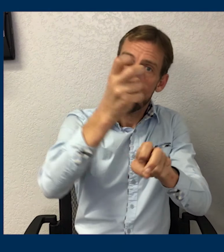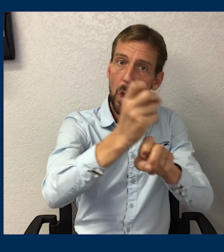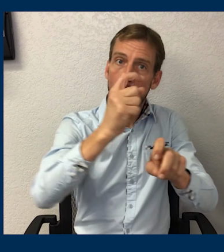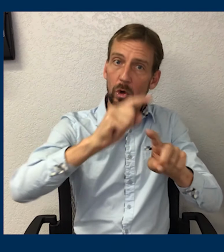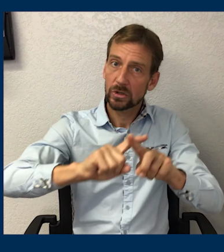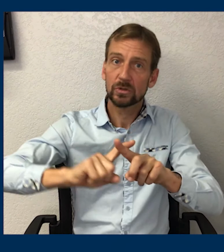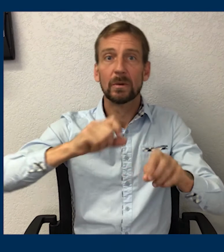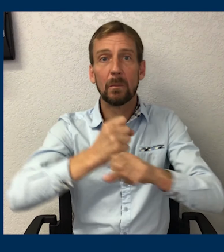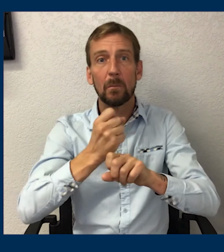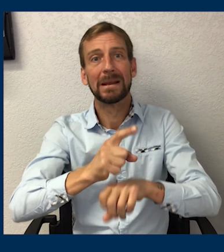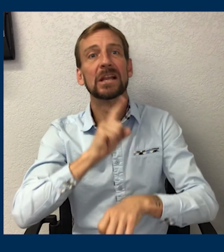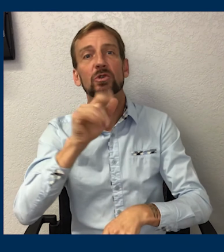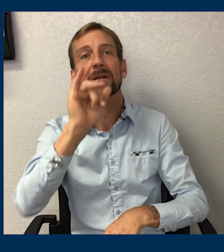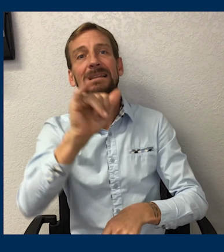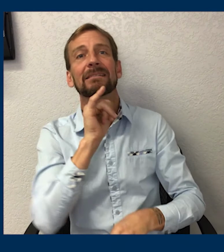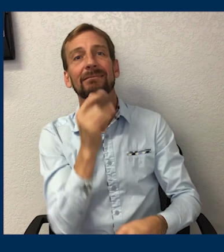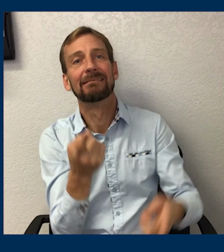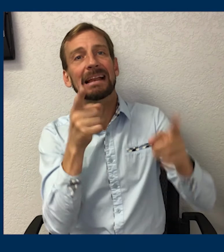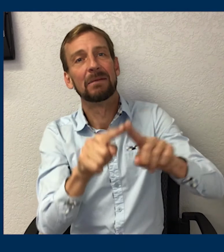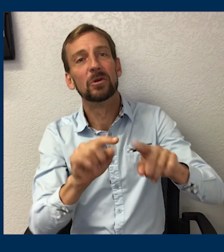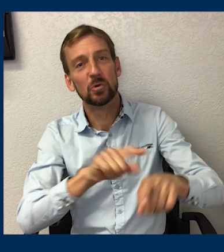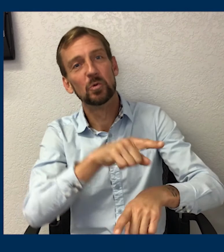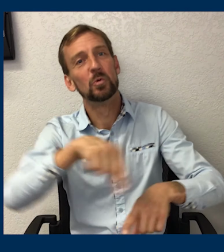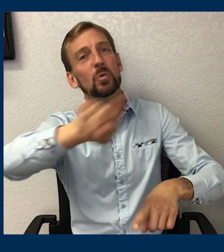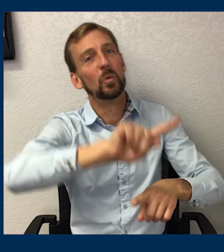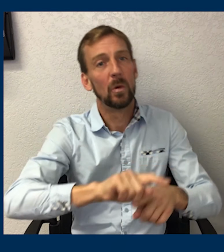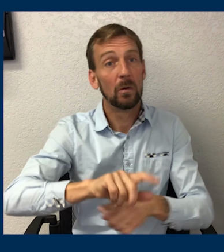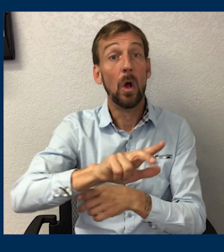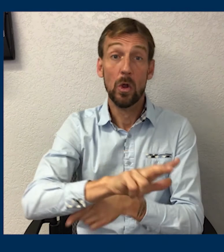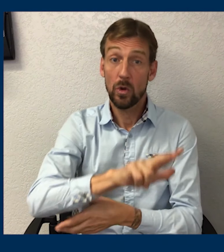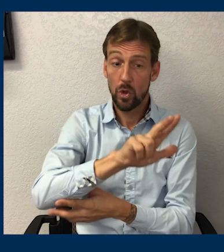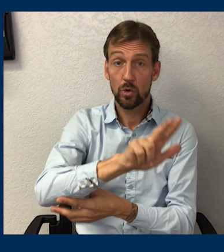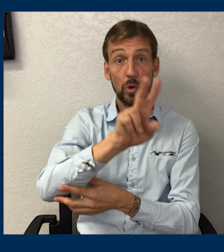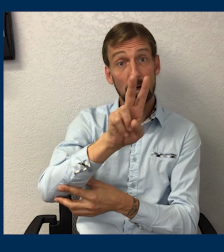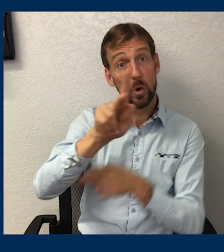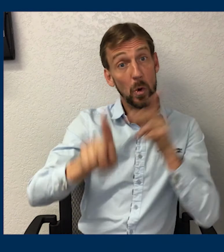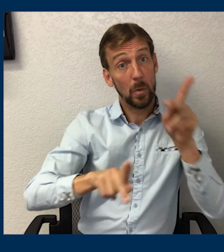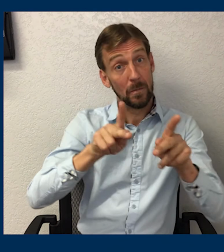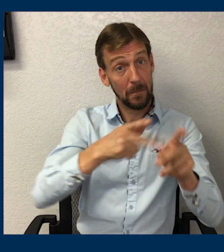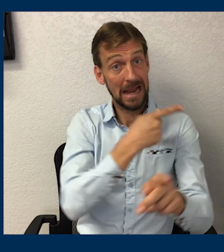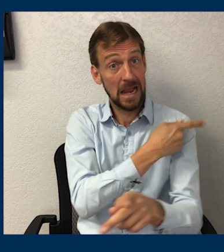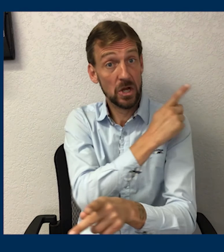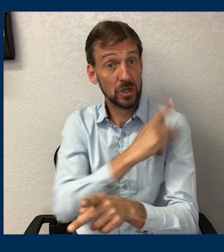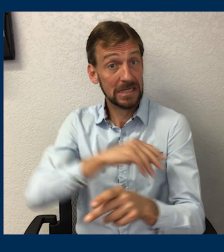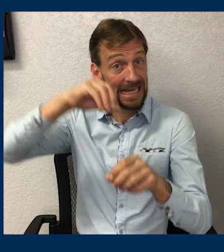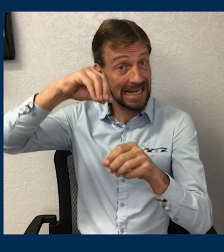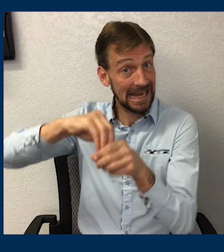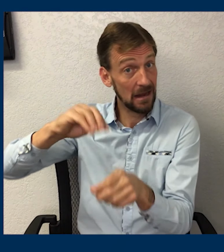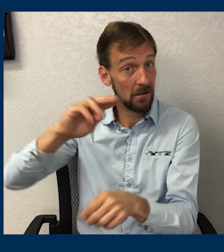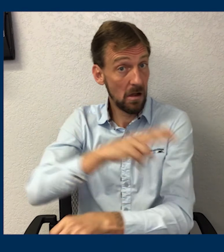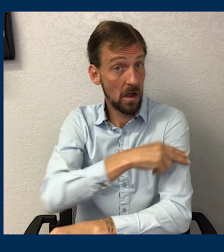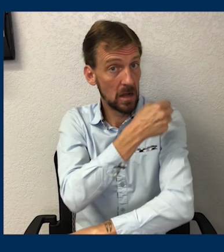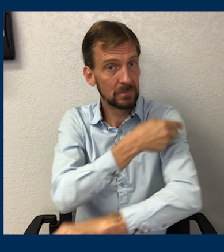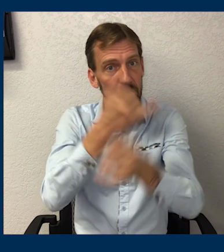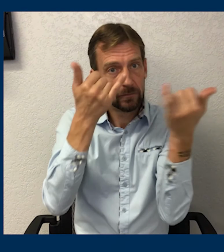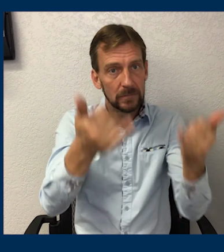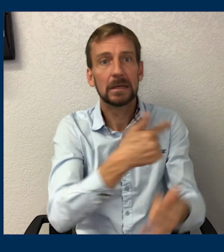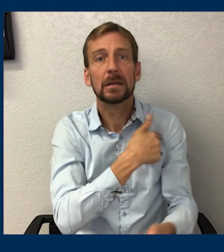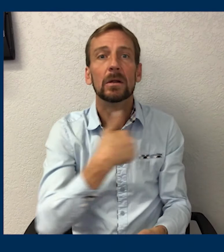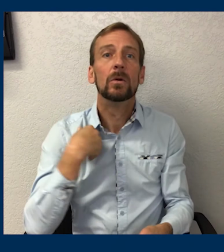is. Of those 32 patients that are in-house, again, fortunately, we are